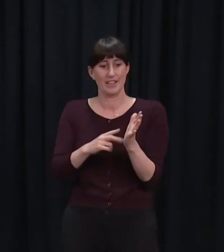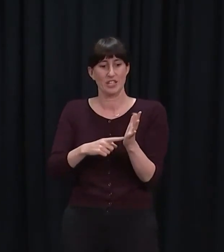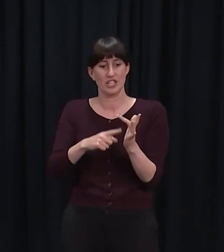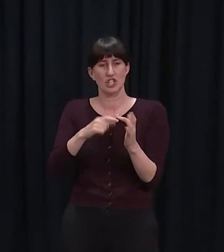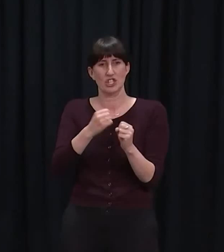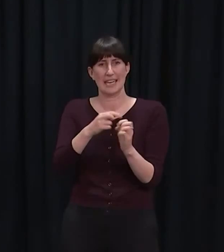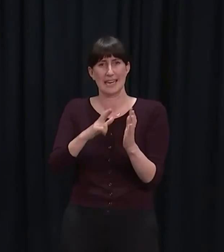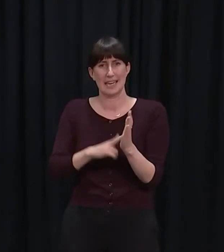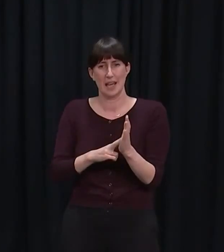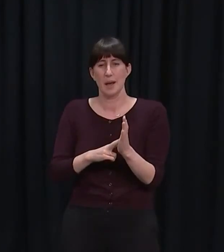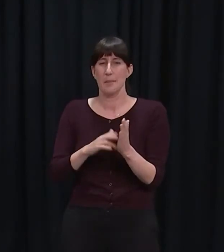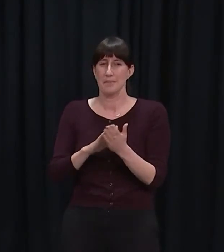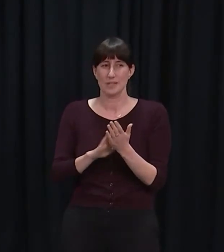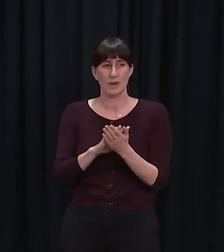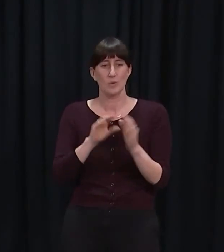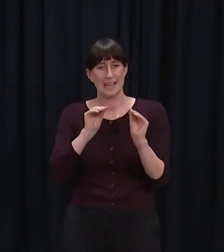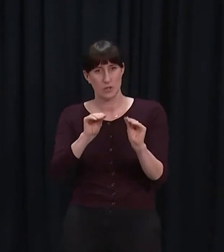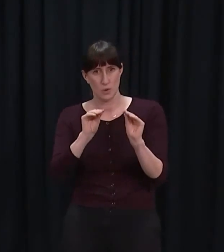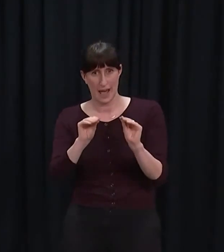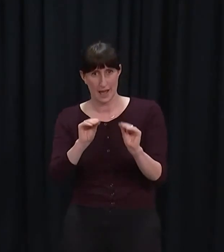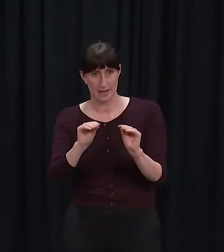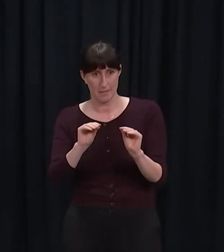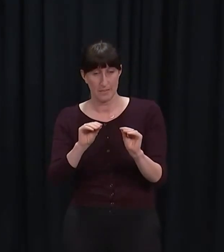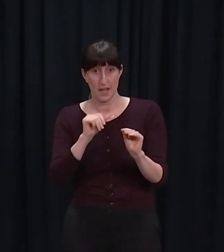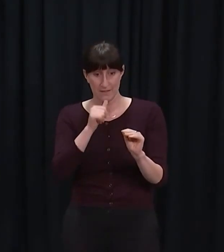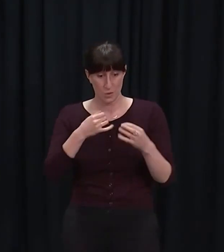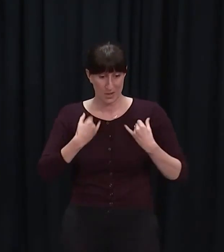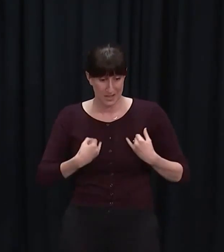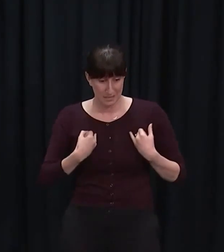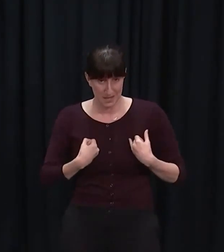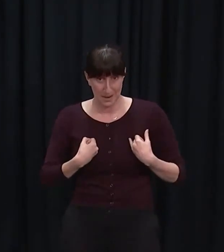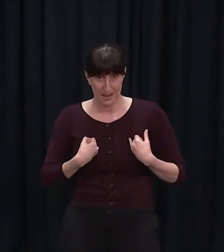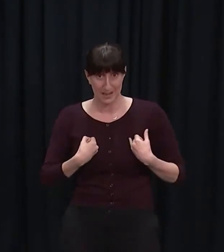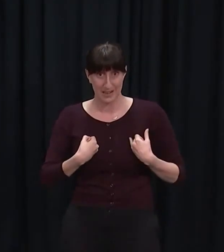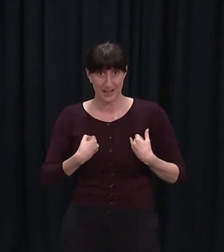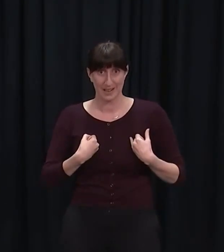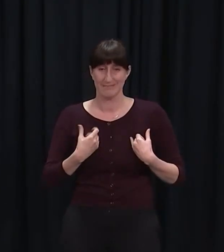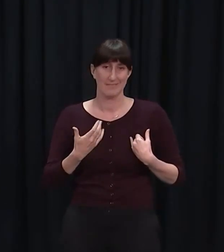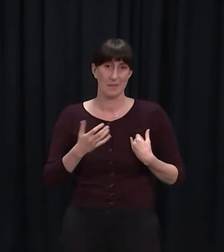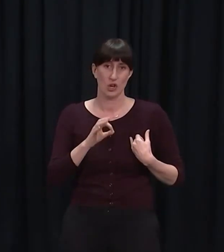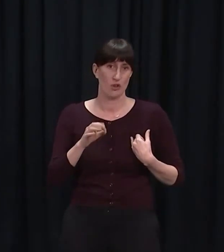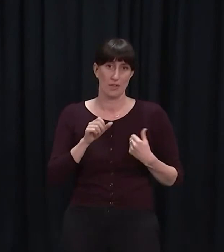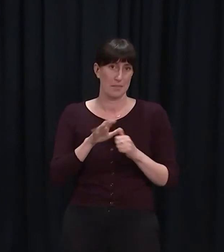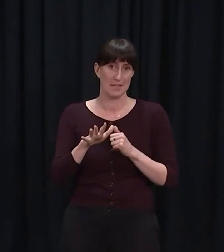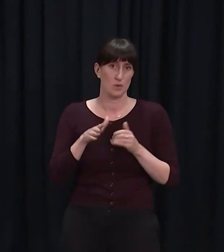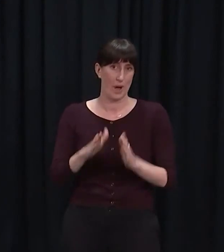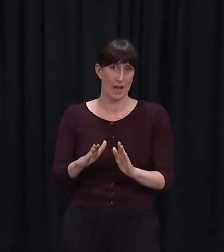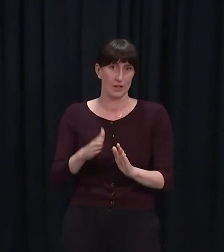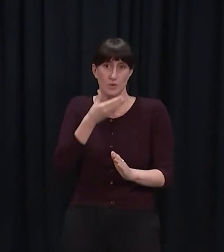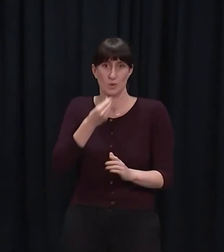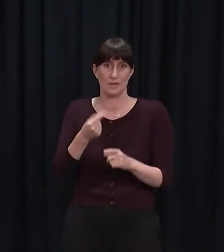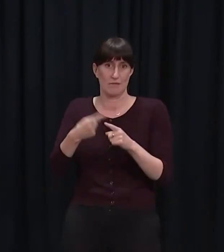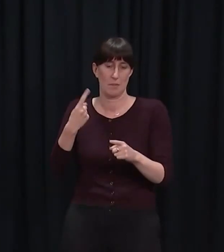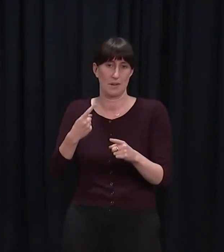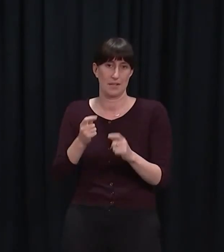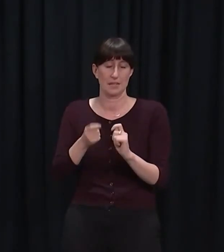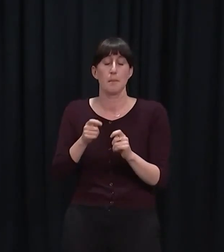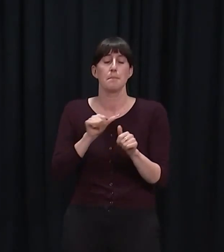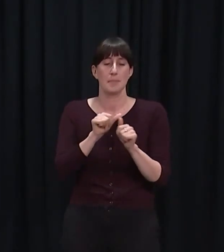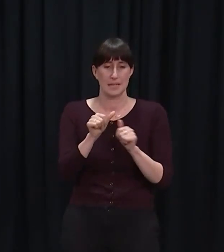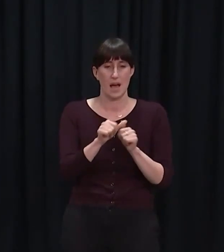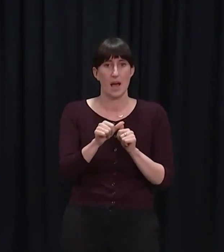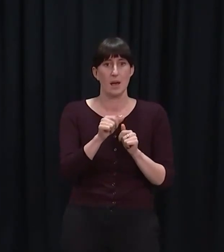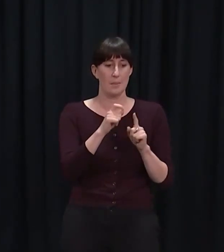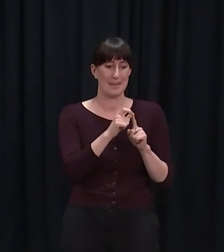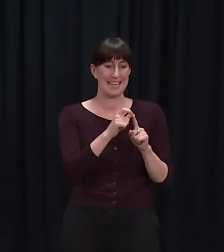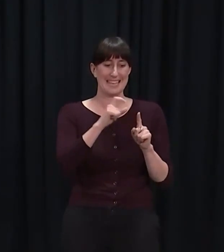rapid antigen tests, which means if you're having symptoms, they're probably not the right tool to use. You're still better to get a PCR test